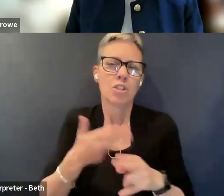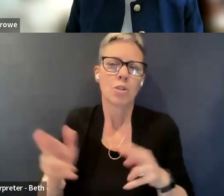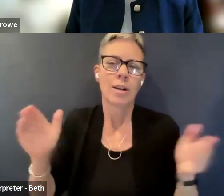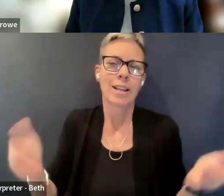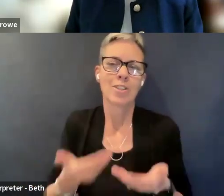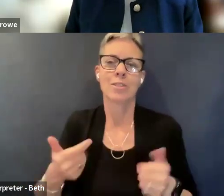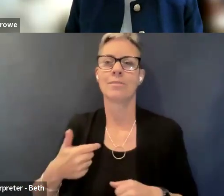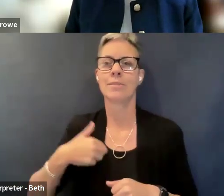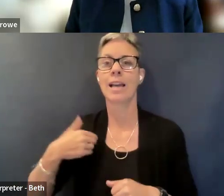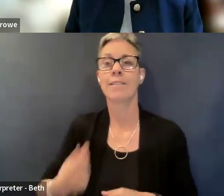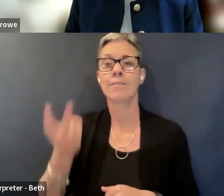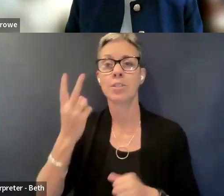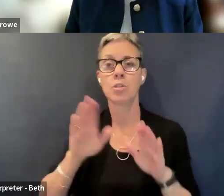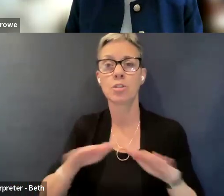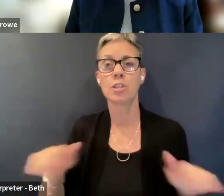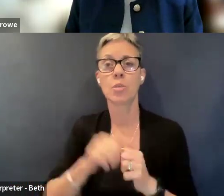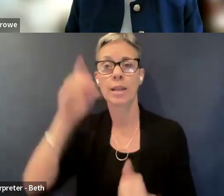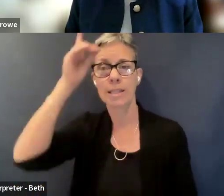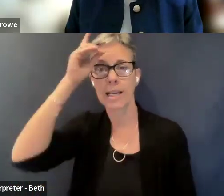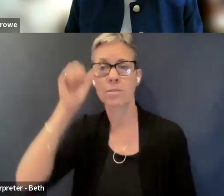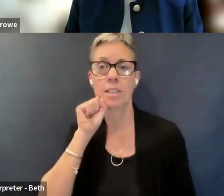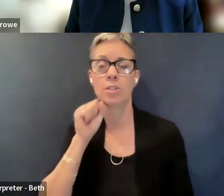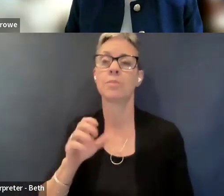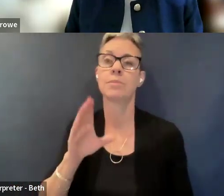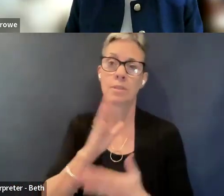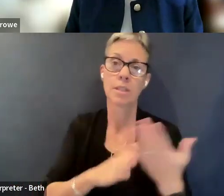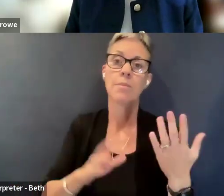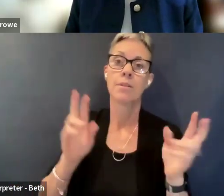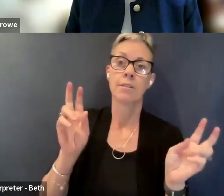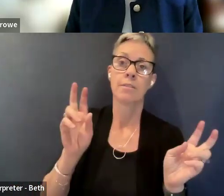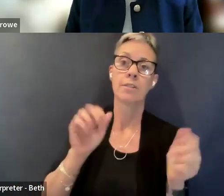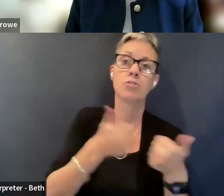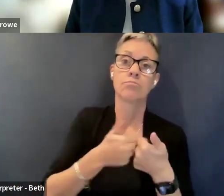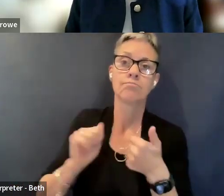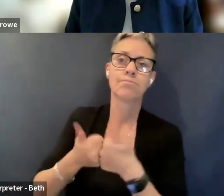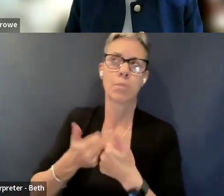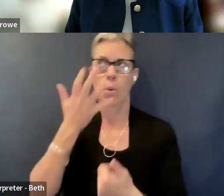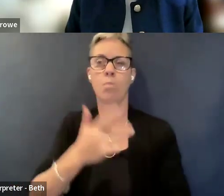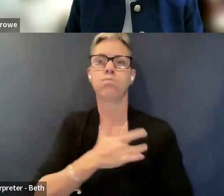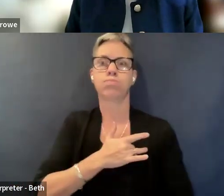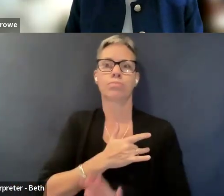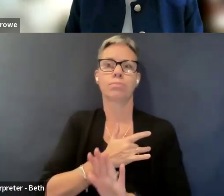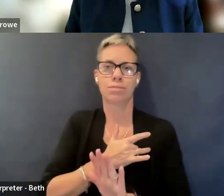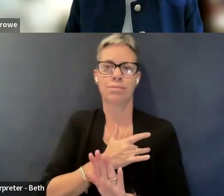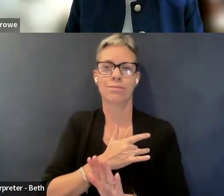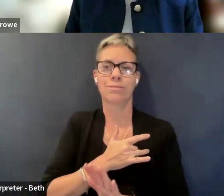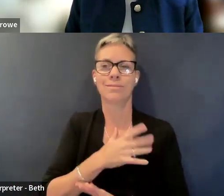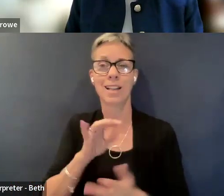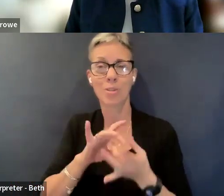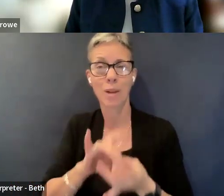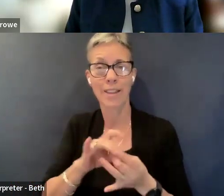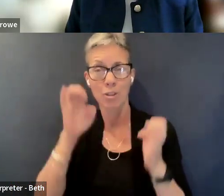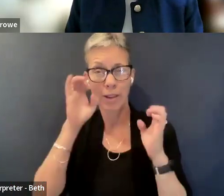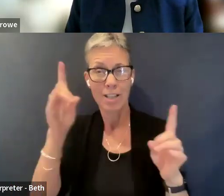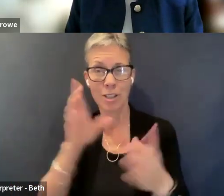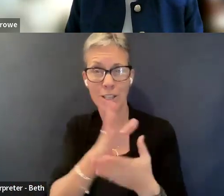I have 2 children with Down syndrome, so some of these issues are pretty close to home. And related to the